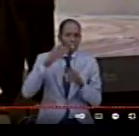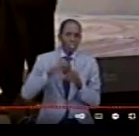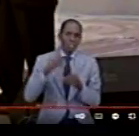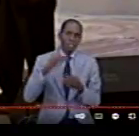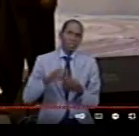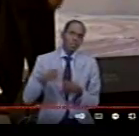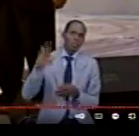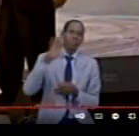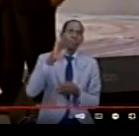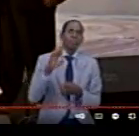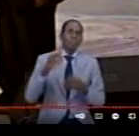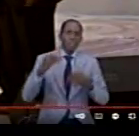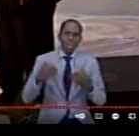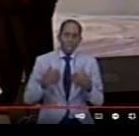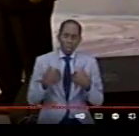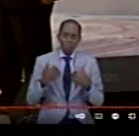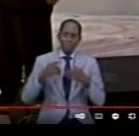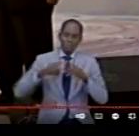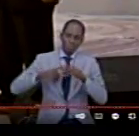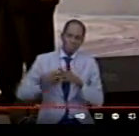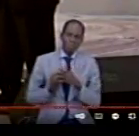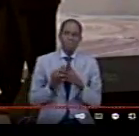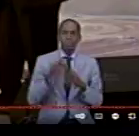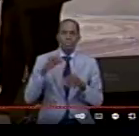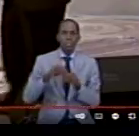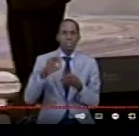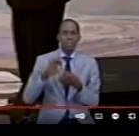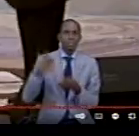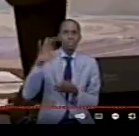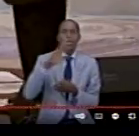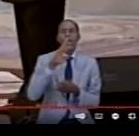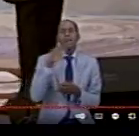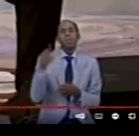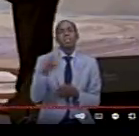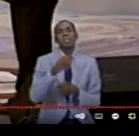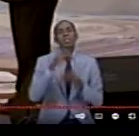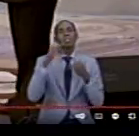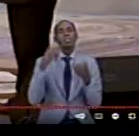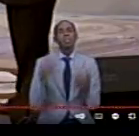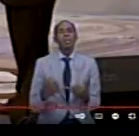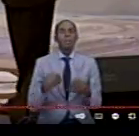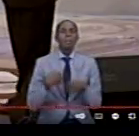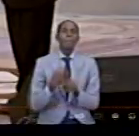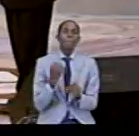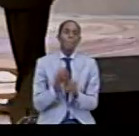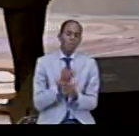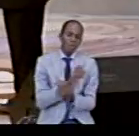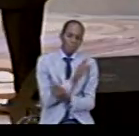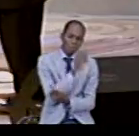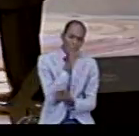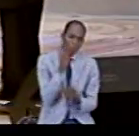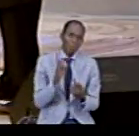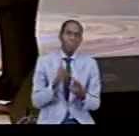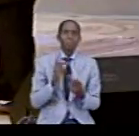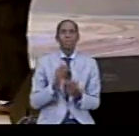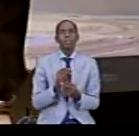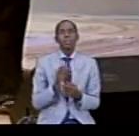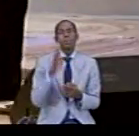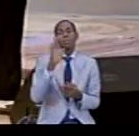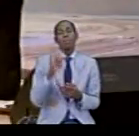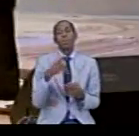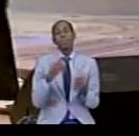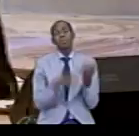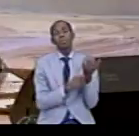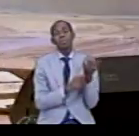spirit haven't begun in the spirit are you now Mage perfection by the